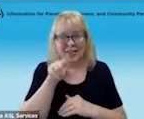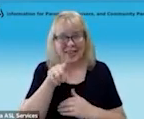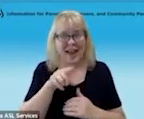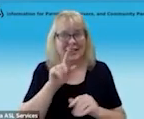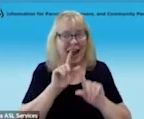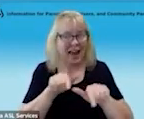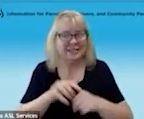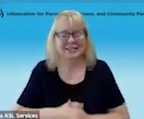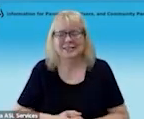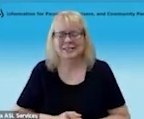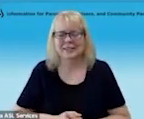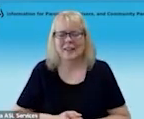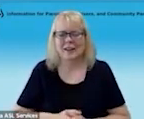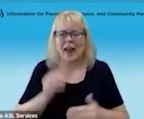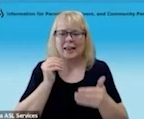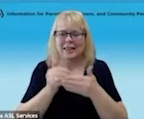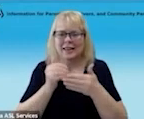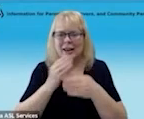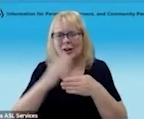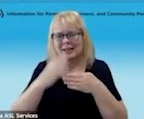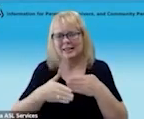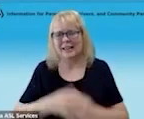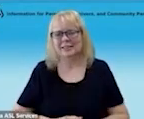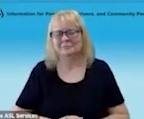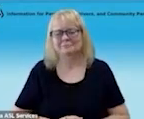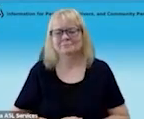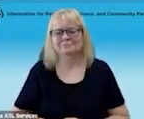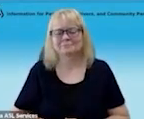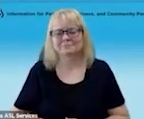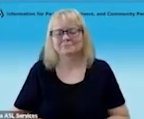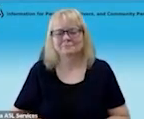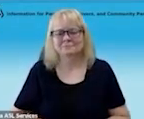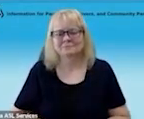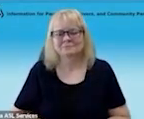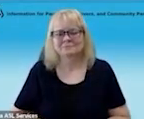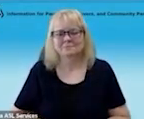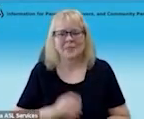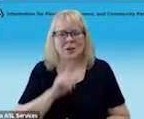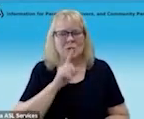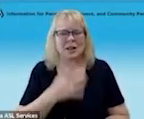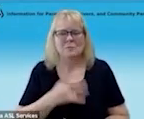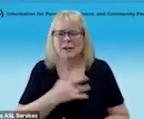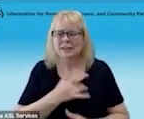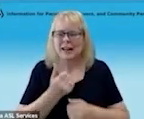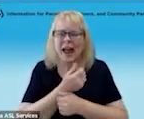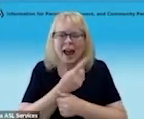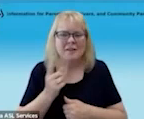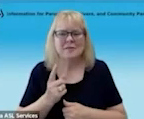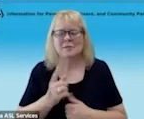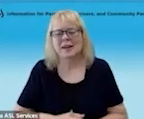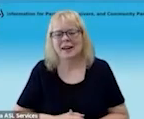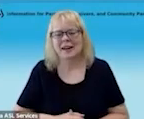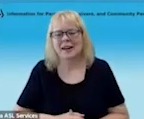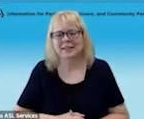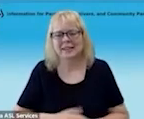Really appreciate everybody giving us feedback. See the numbers rolling in. The poll will end shortly.